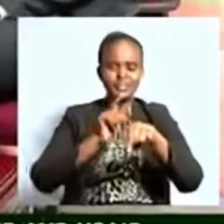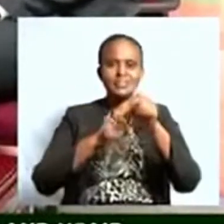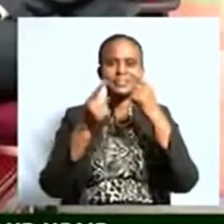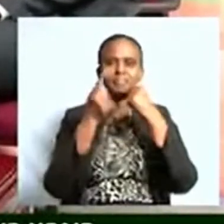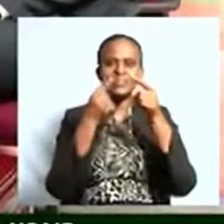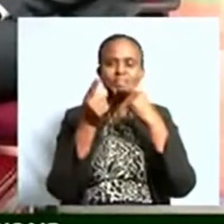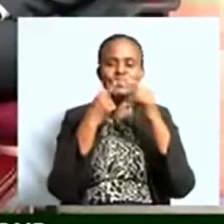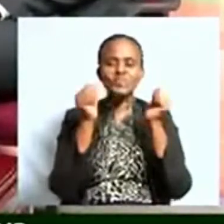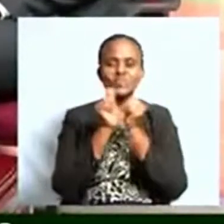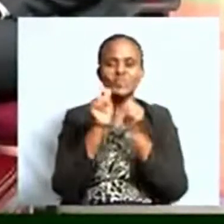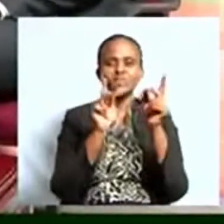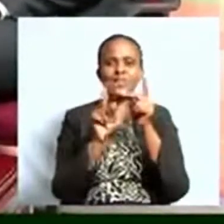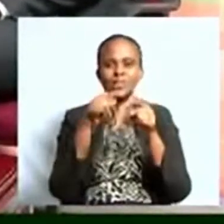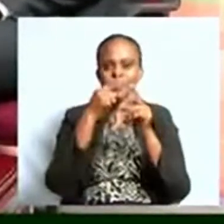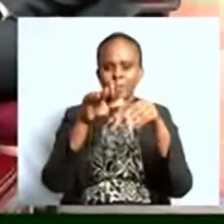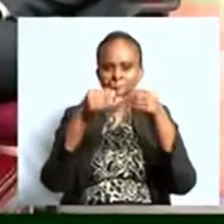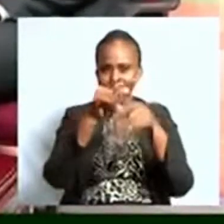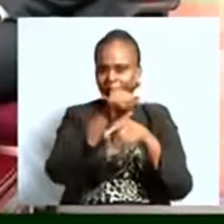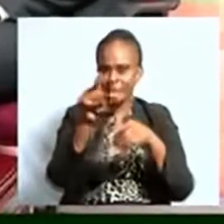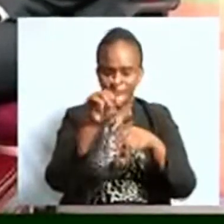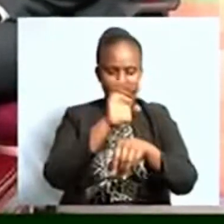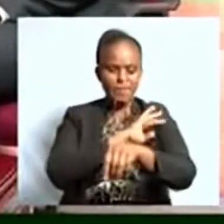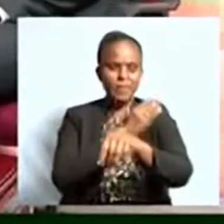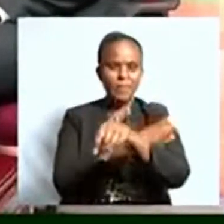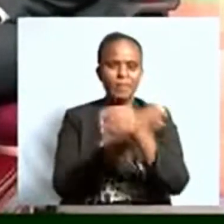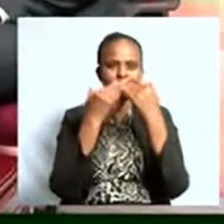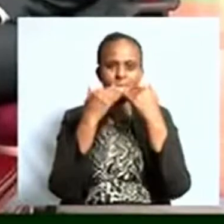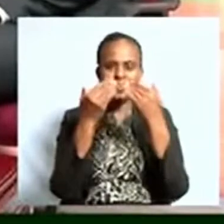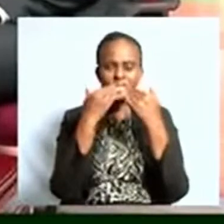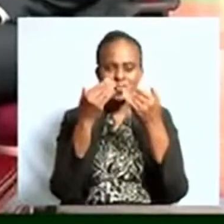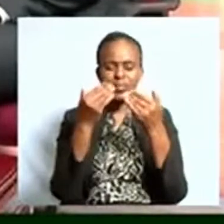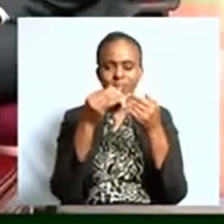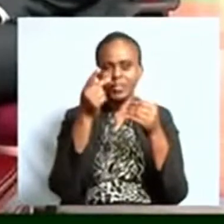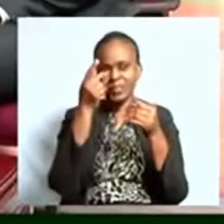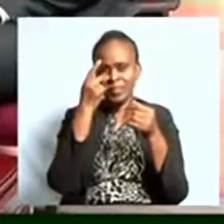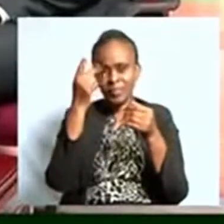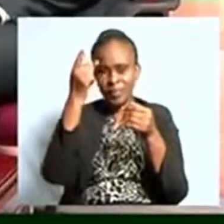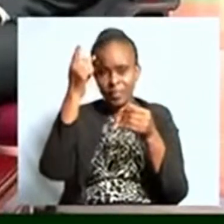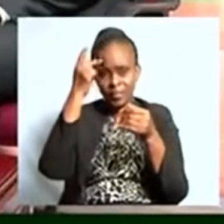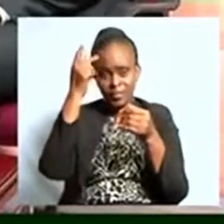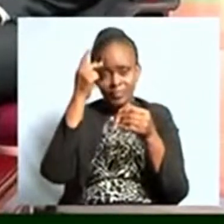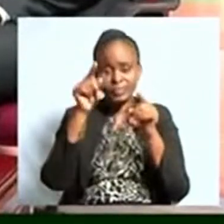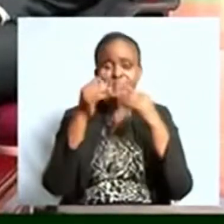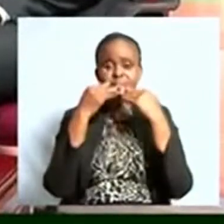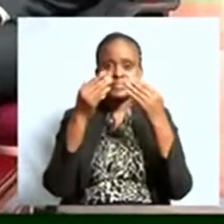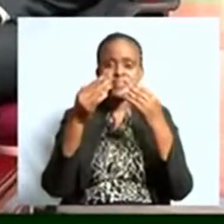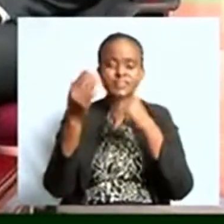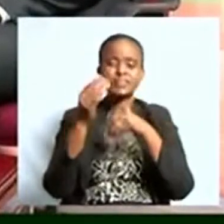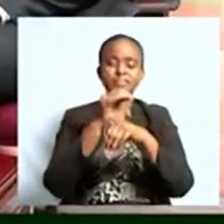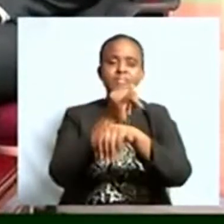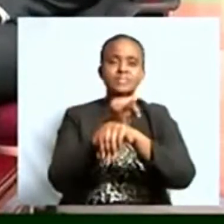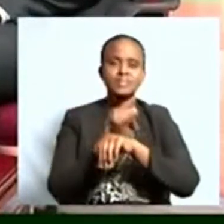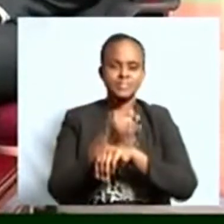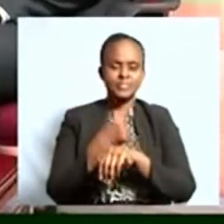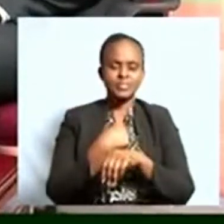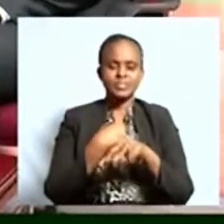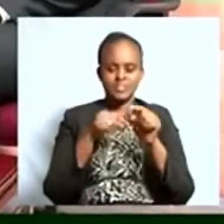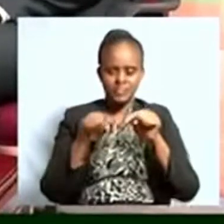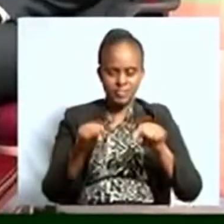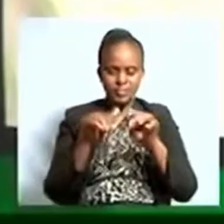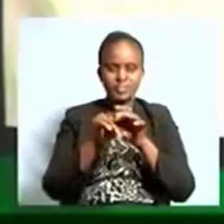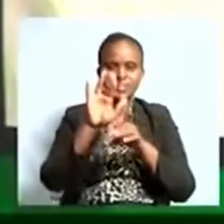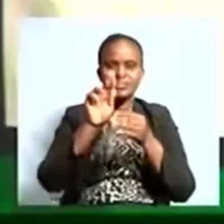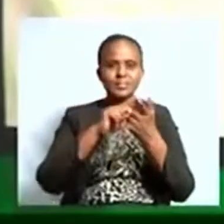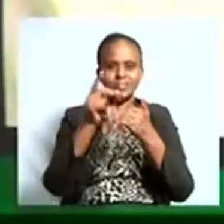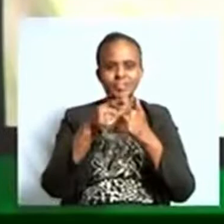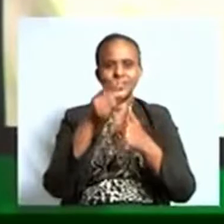with the people that gave you this mandate. Thank you, Paulson. Thank you for inviting me to be on your program. And good